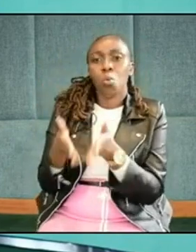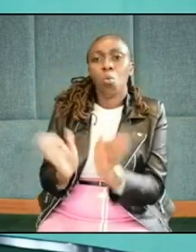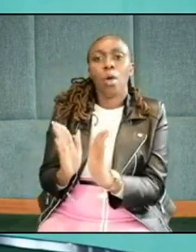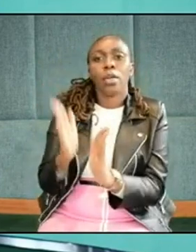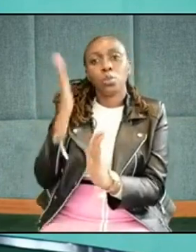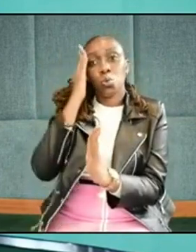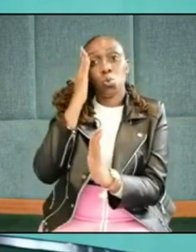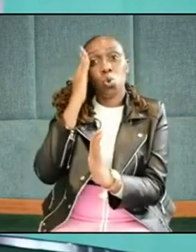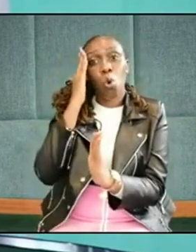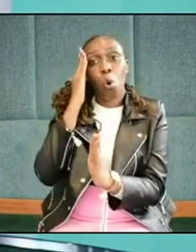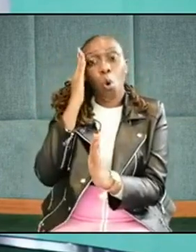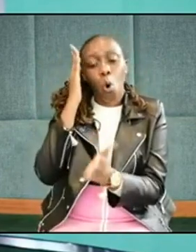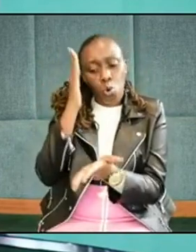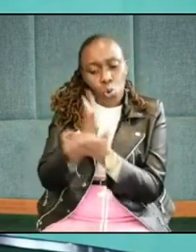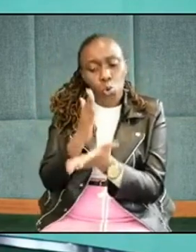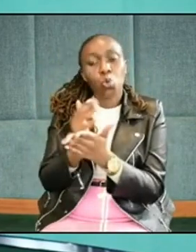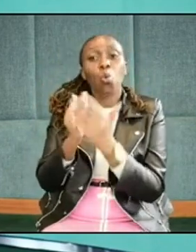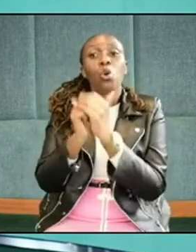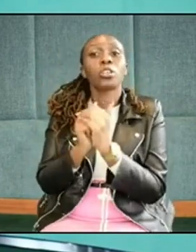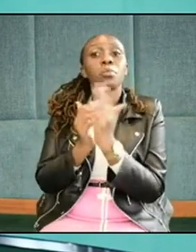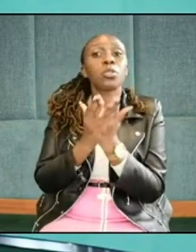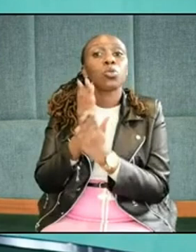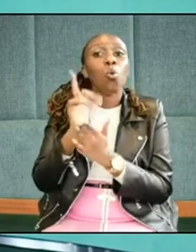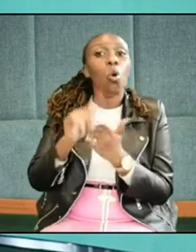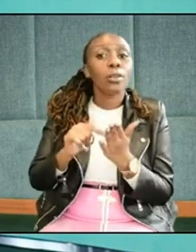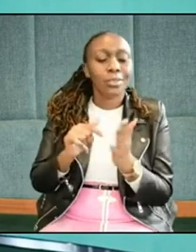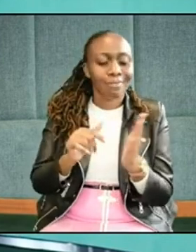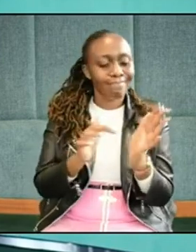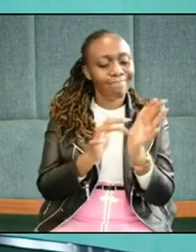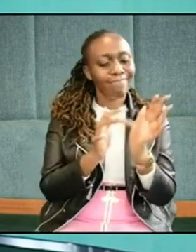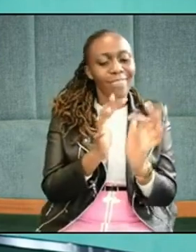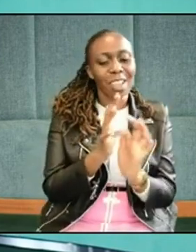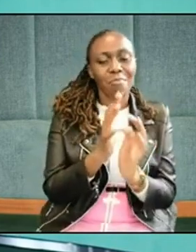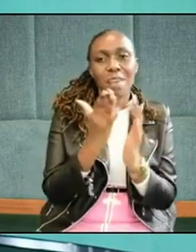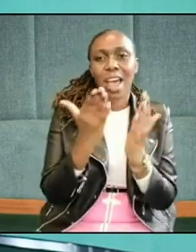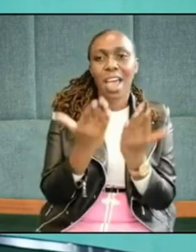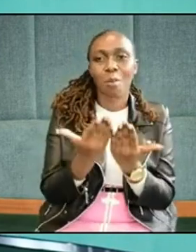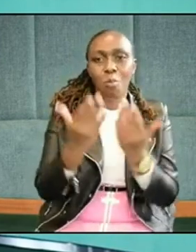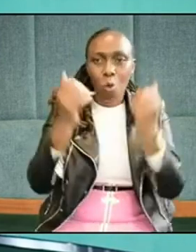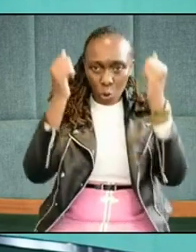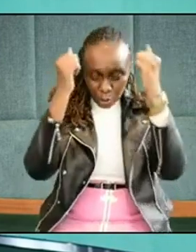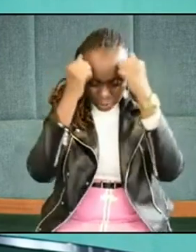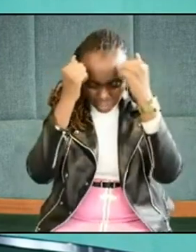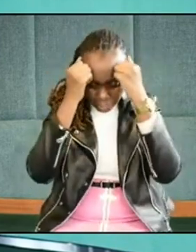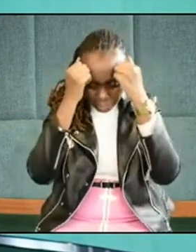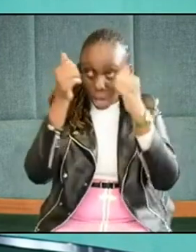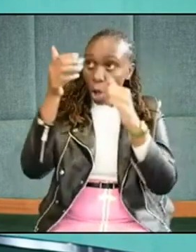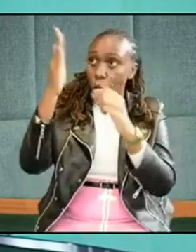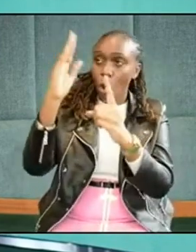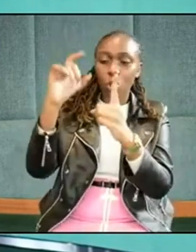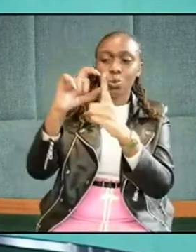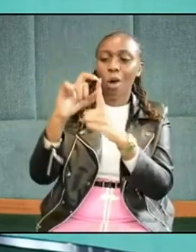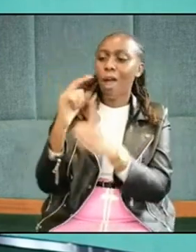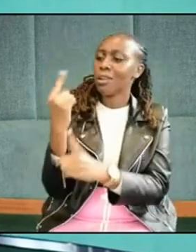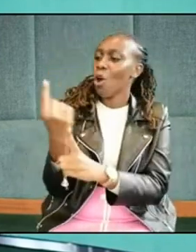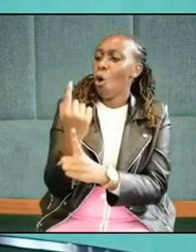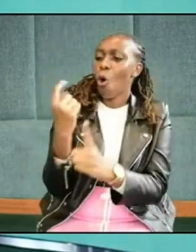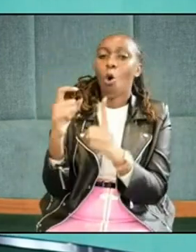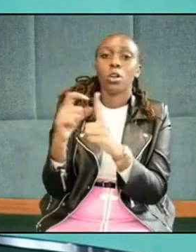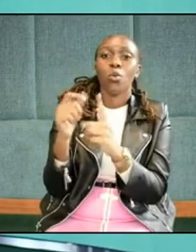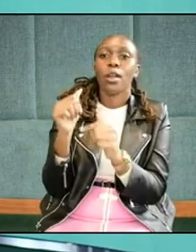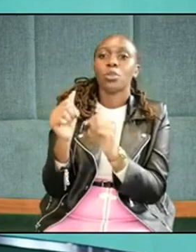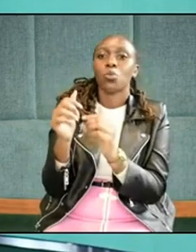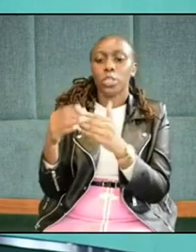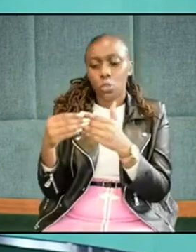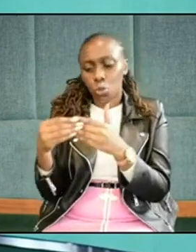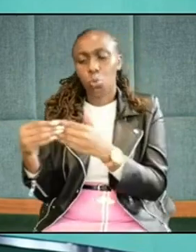worship is through Bible study. The word of God is the only way that will guide us to